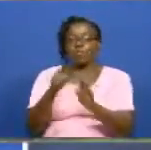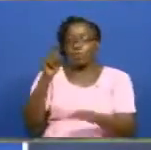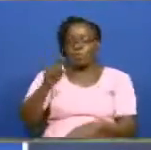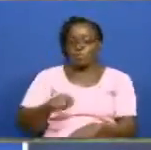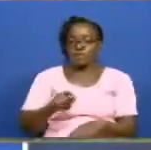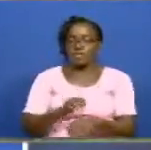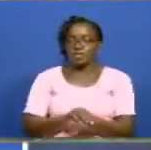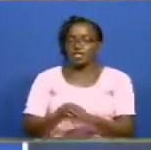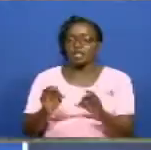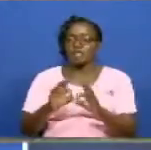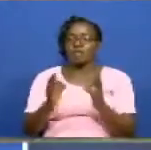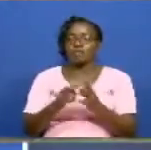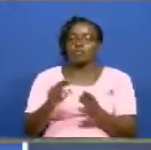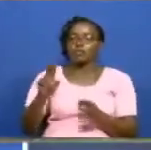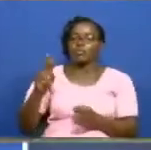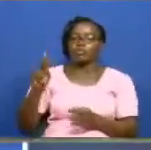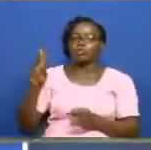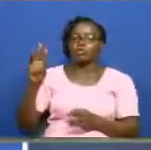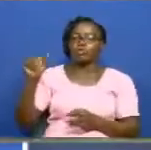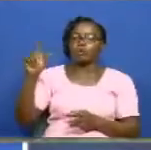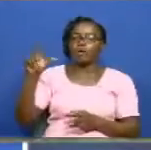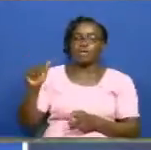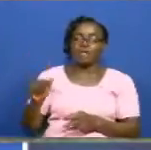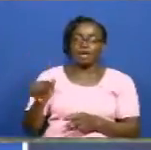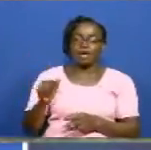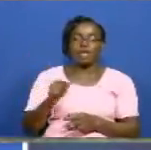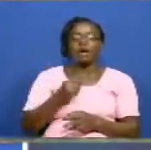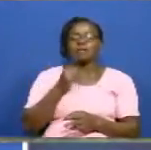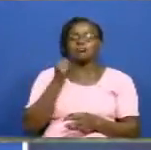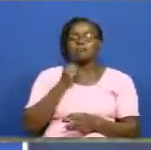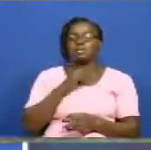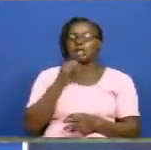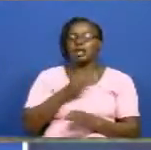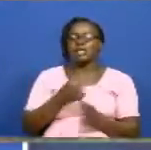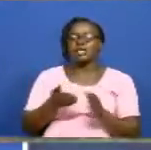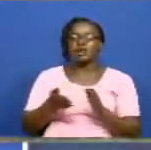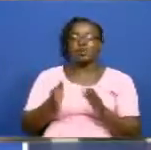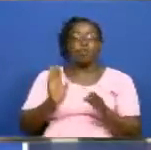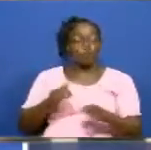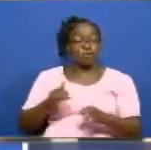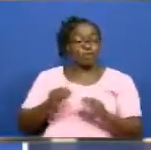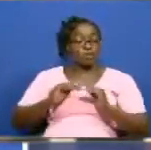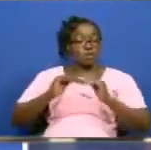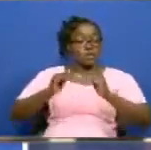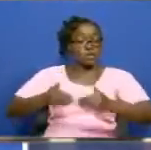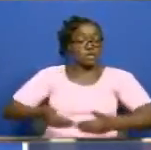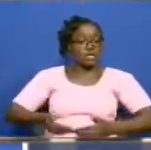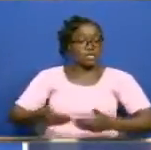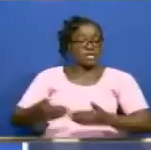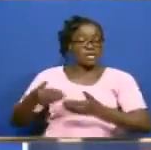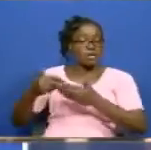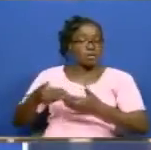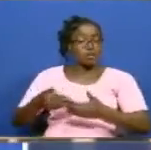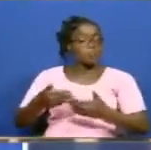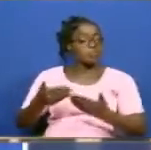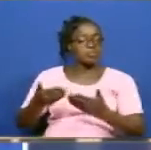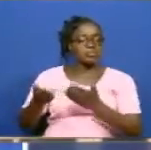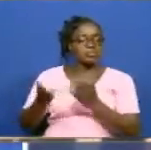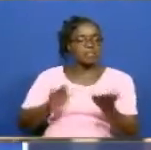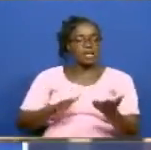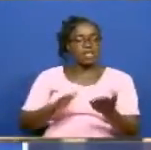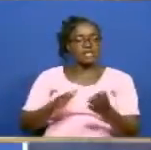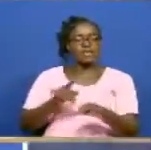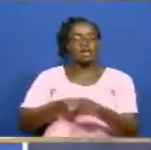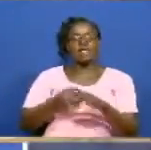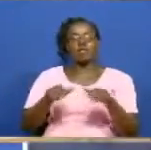And a family in Ukwala is in pain following the death of an expectant mother and her unborn child as they were waiting for an ambulance to seek